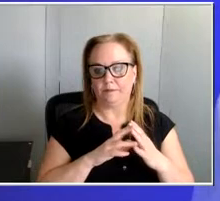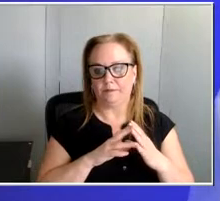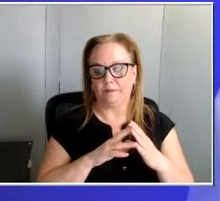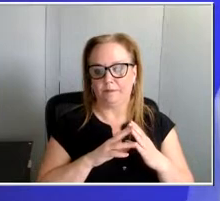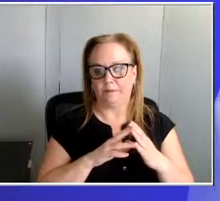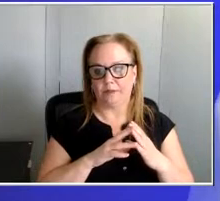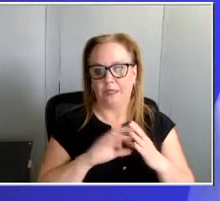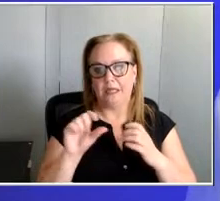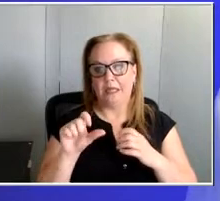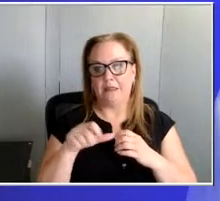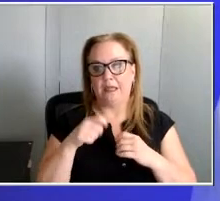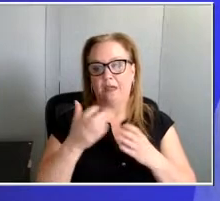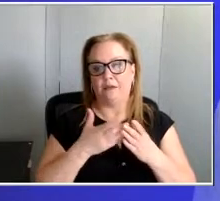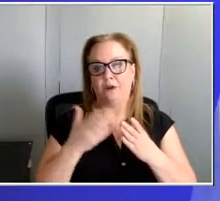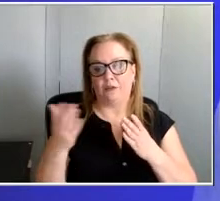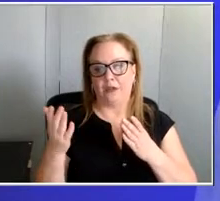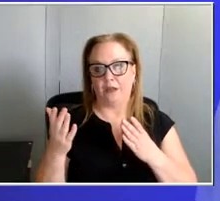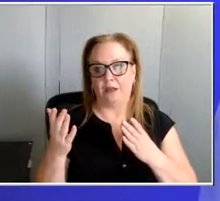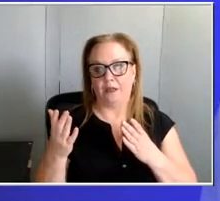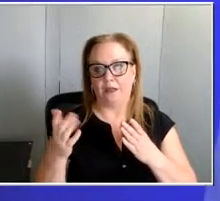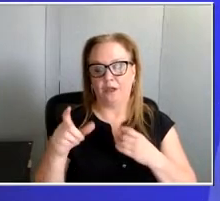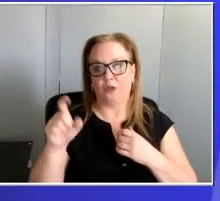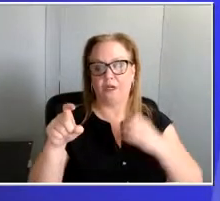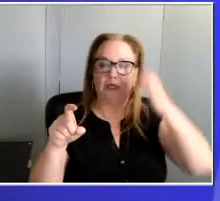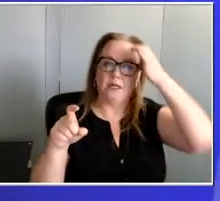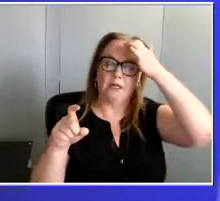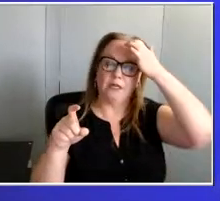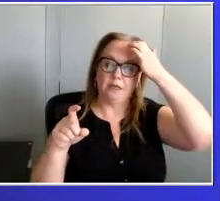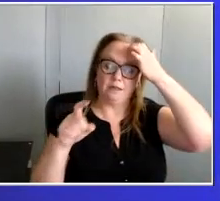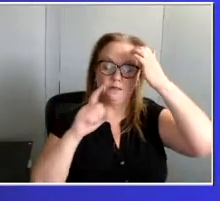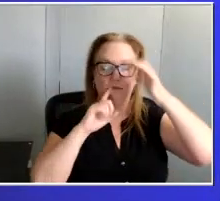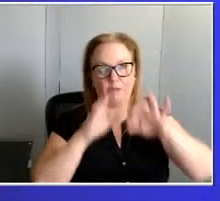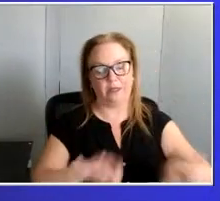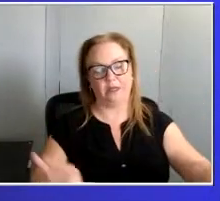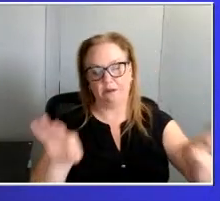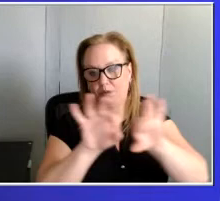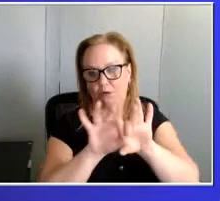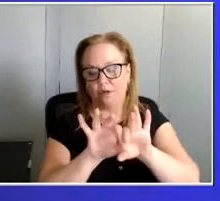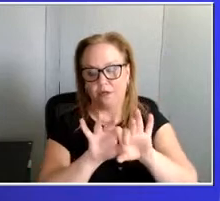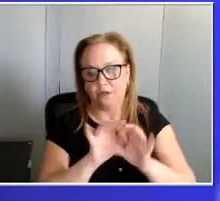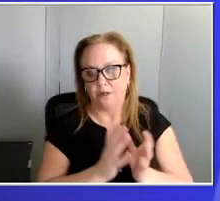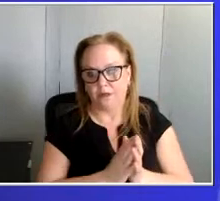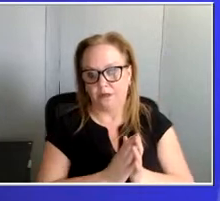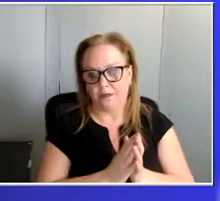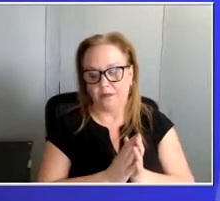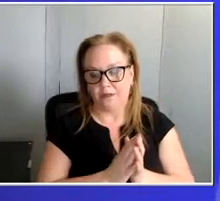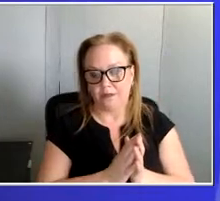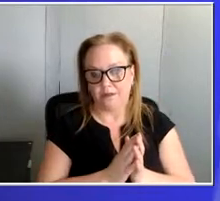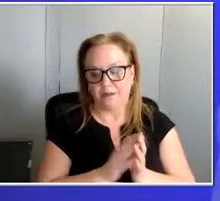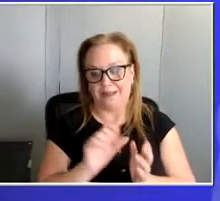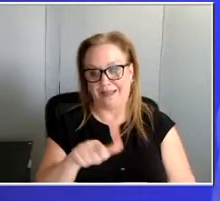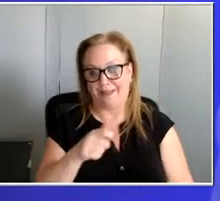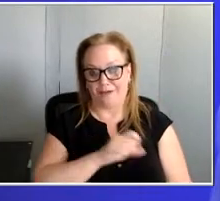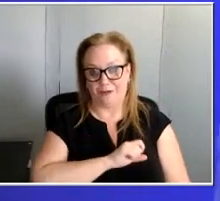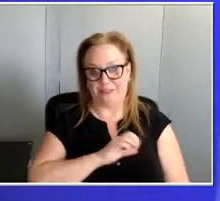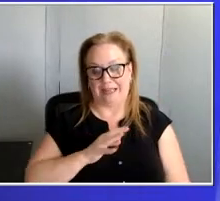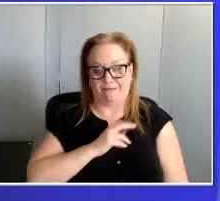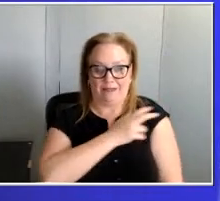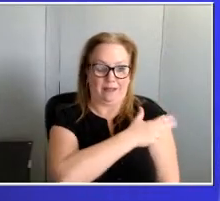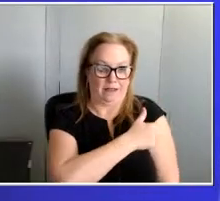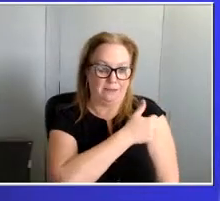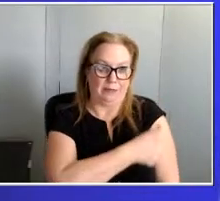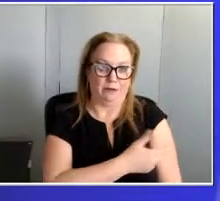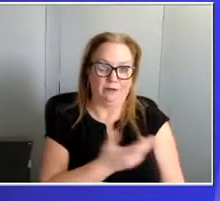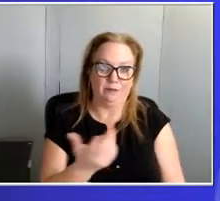the other thing that you need, that's critically important, is the other staff in the hospital. So